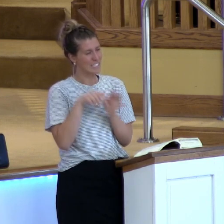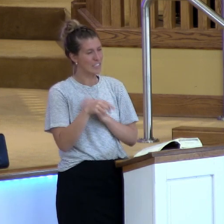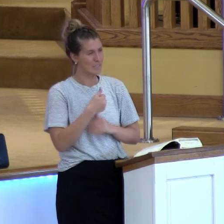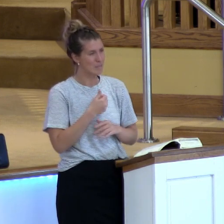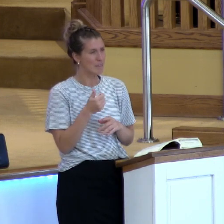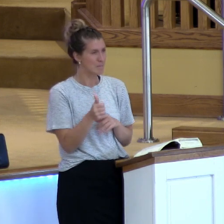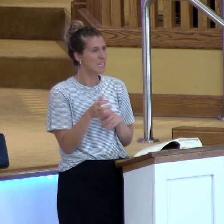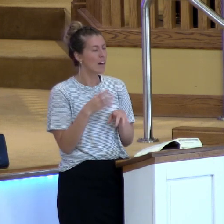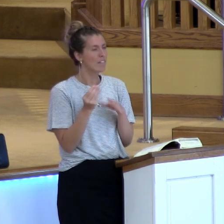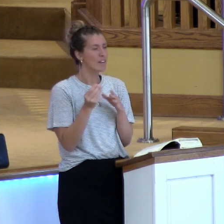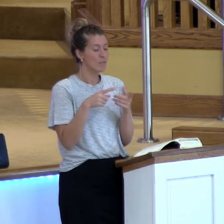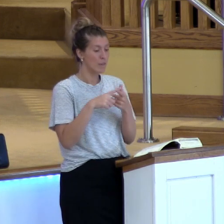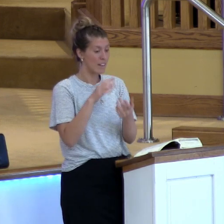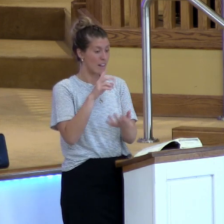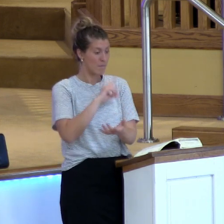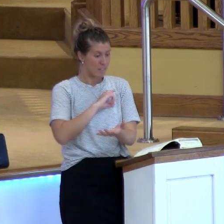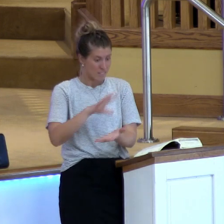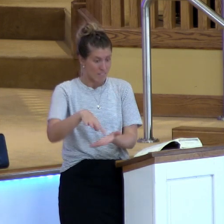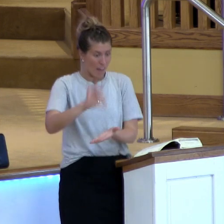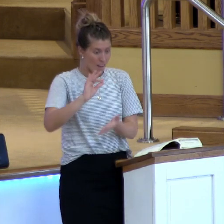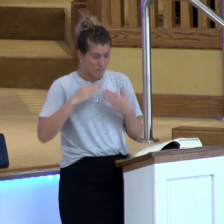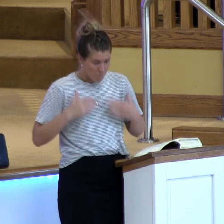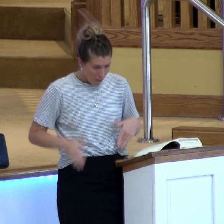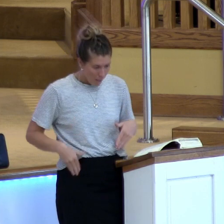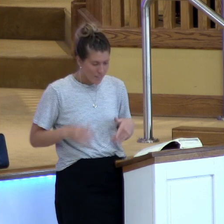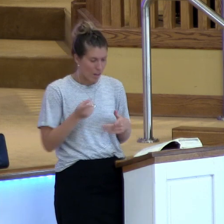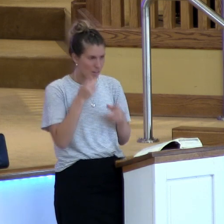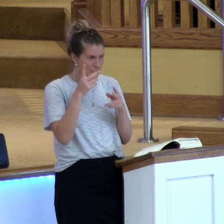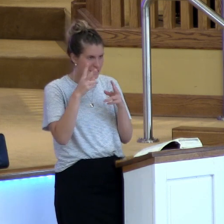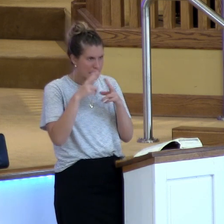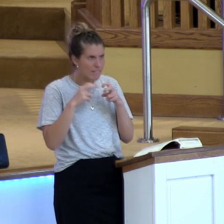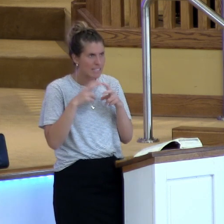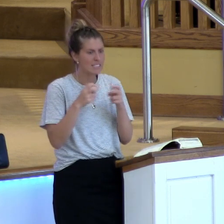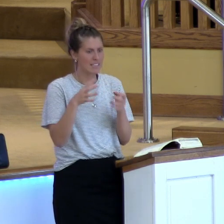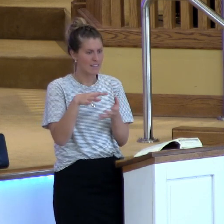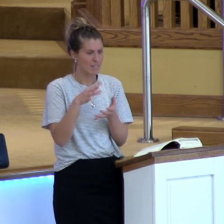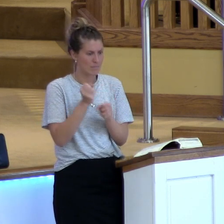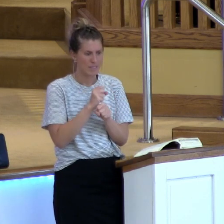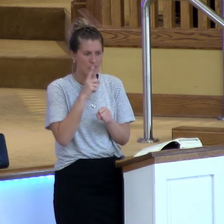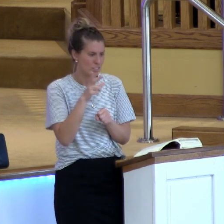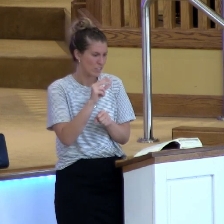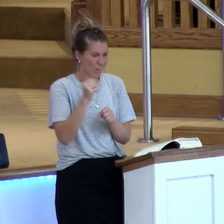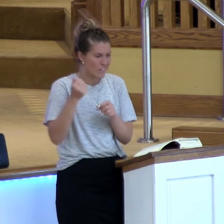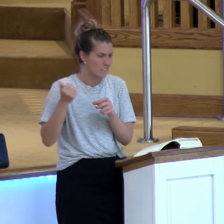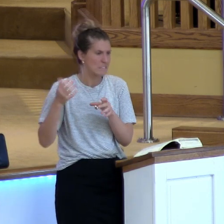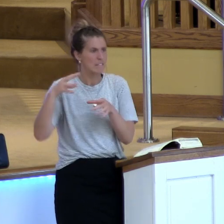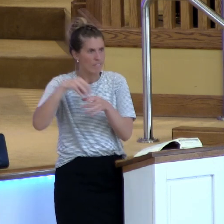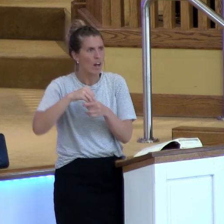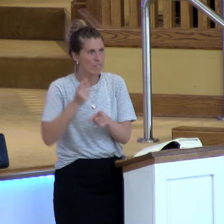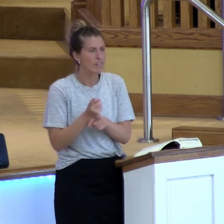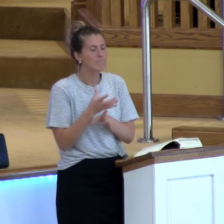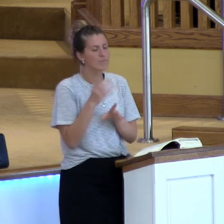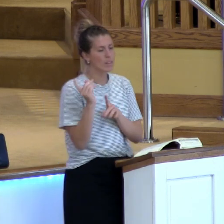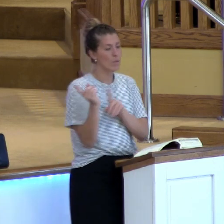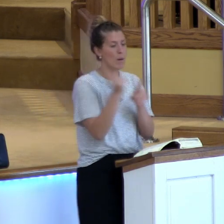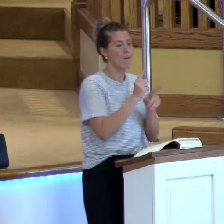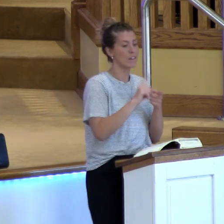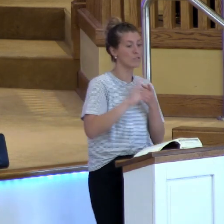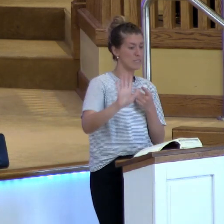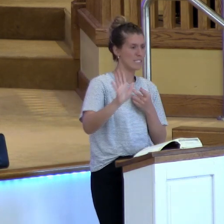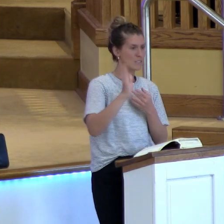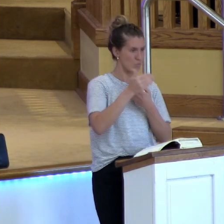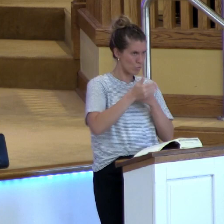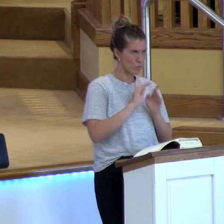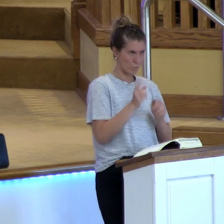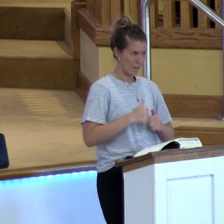the authorities found his body, they always do investigations to make sure there's no foul play involved and things. They went back to his